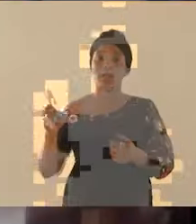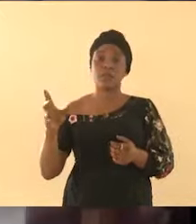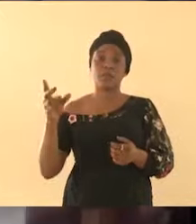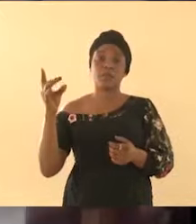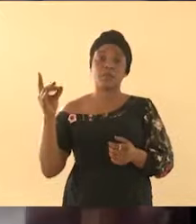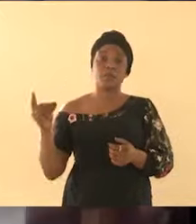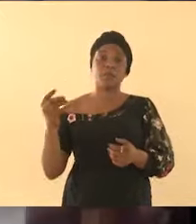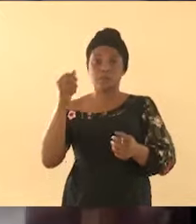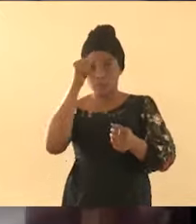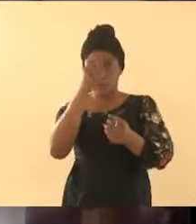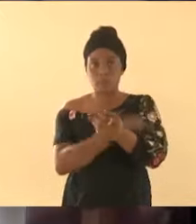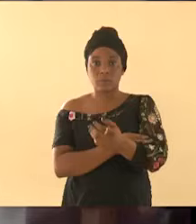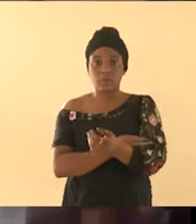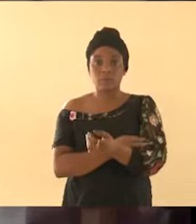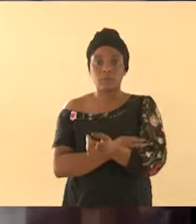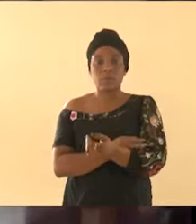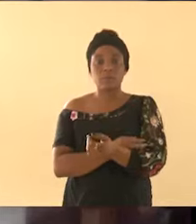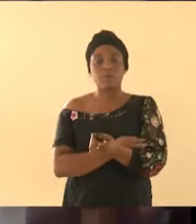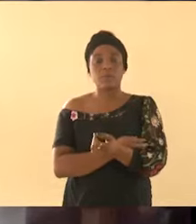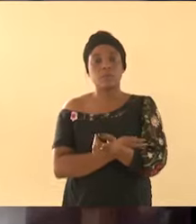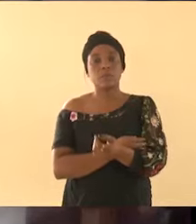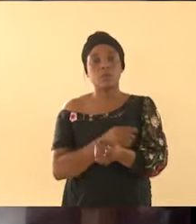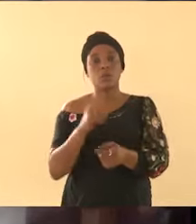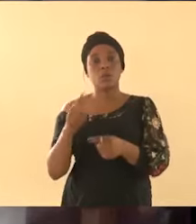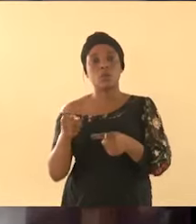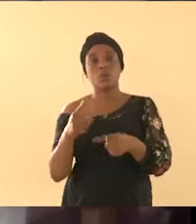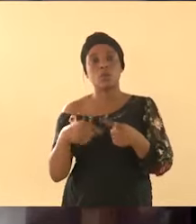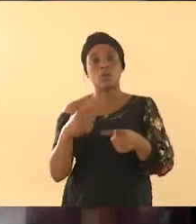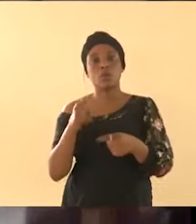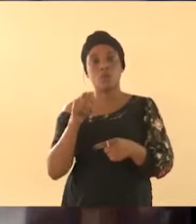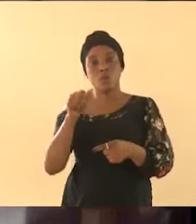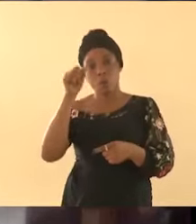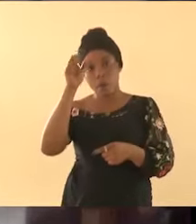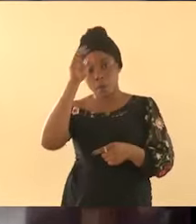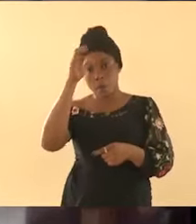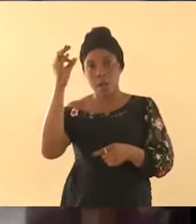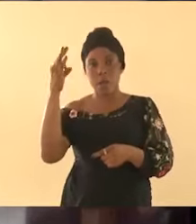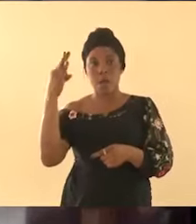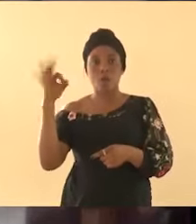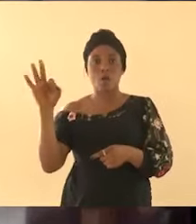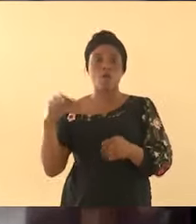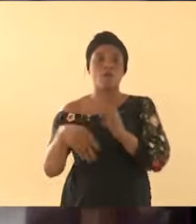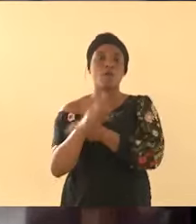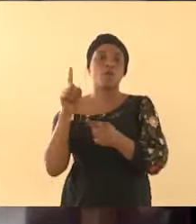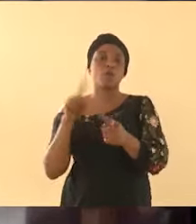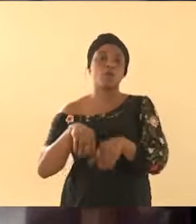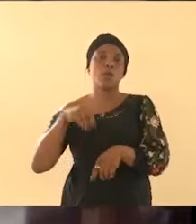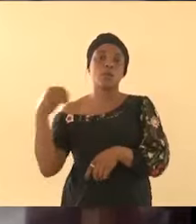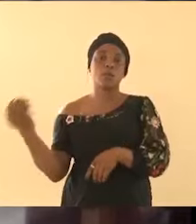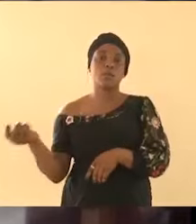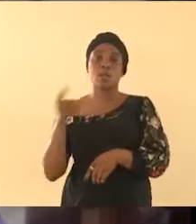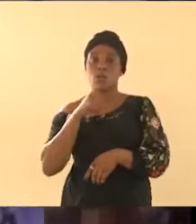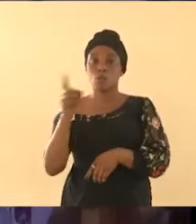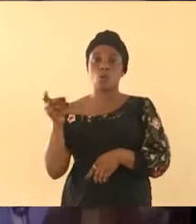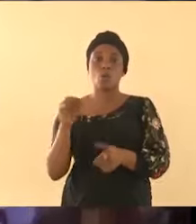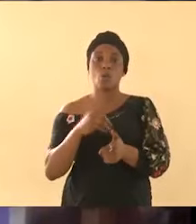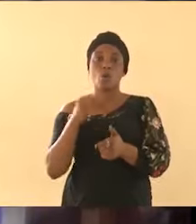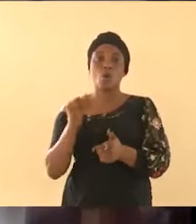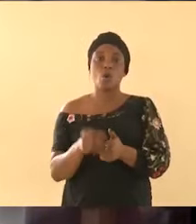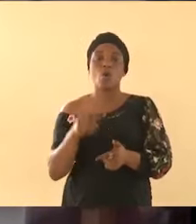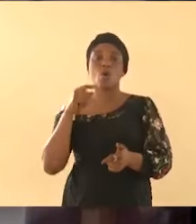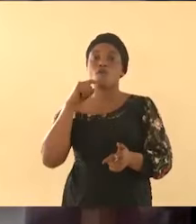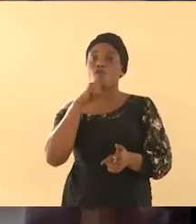has a 38-year-old daughter who is not married, you will go from one man of God to the other. True or false?